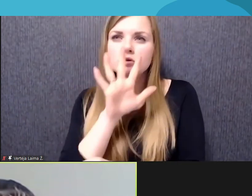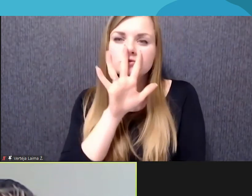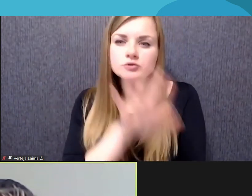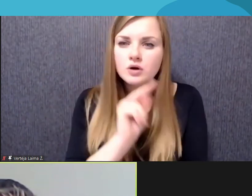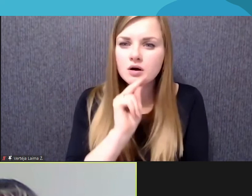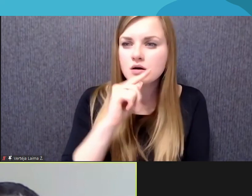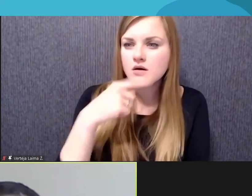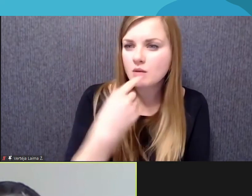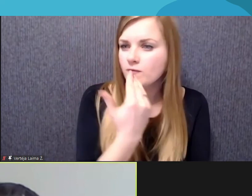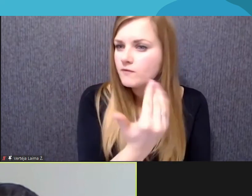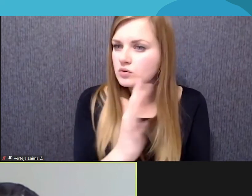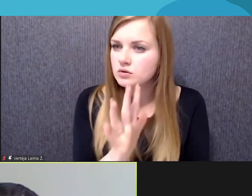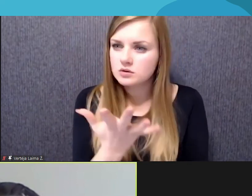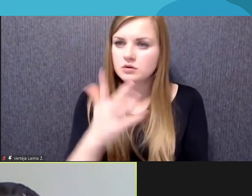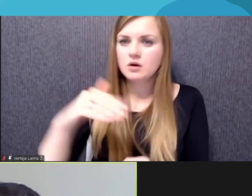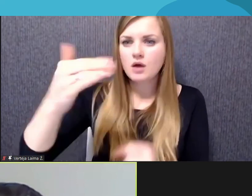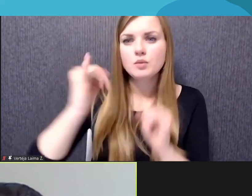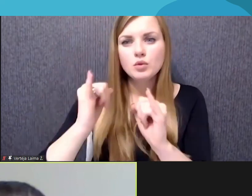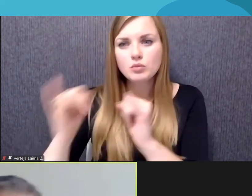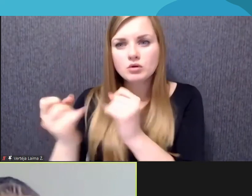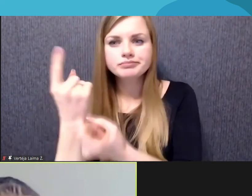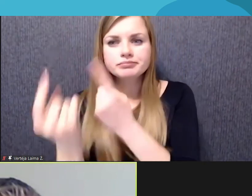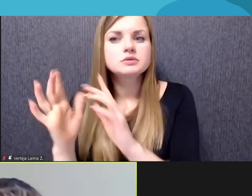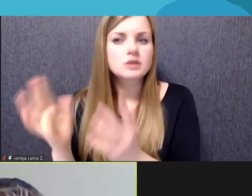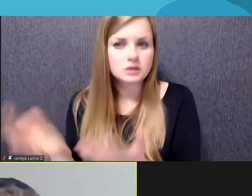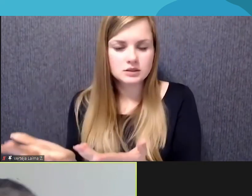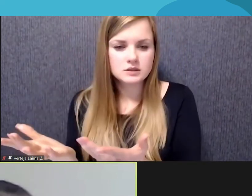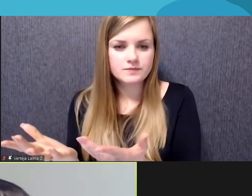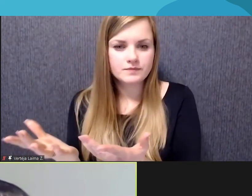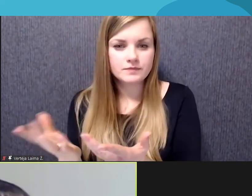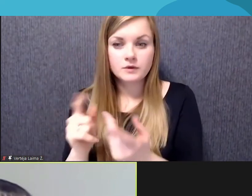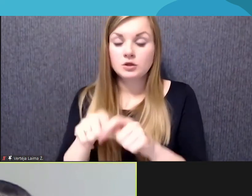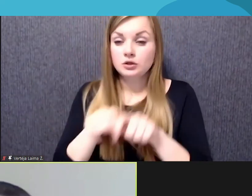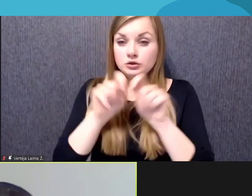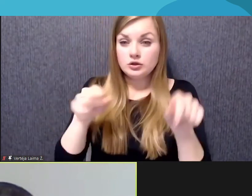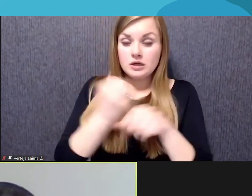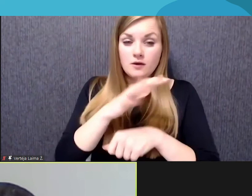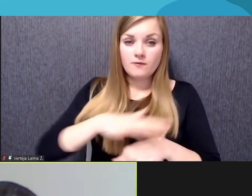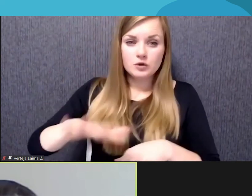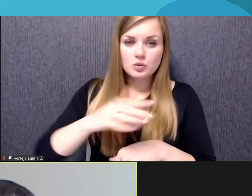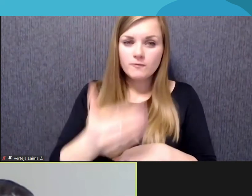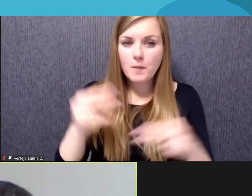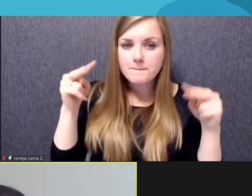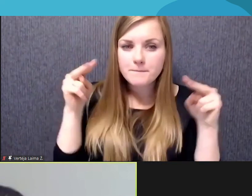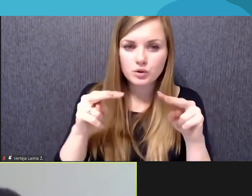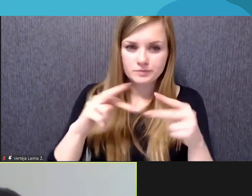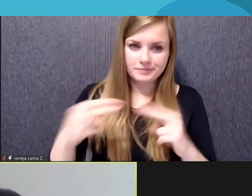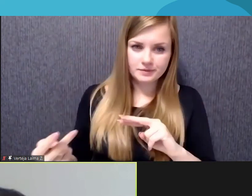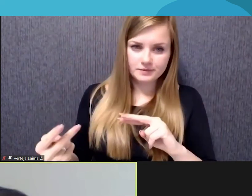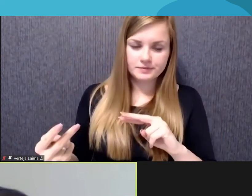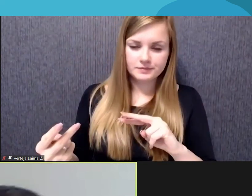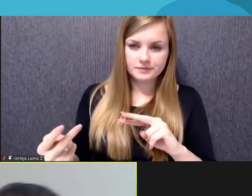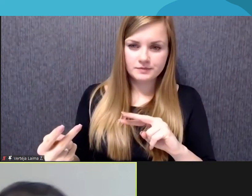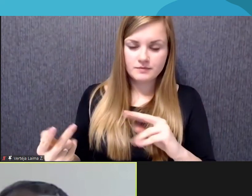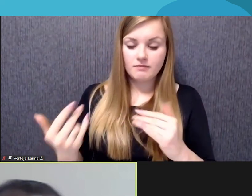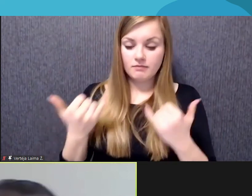has to understand, has to know how to understand the concept of hate crime. We need